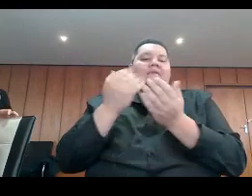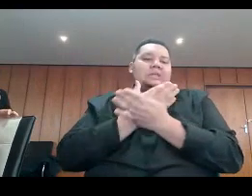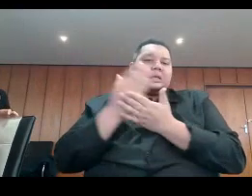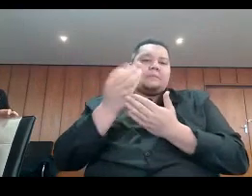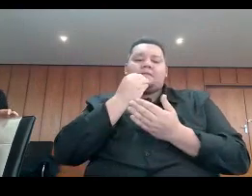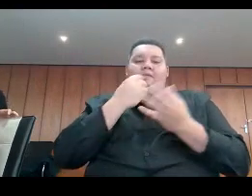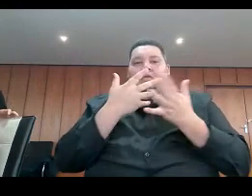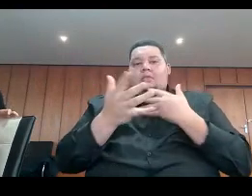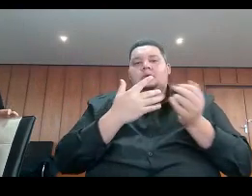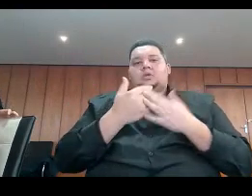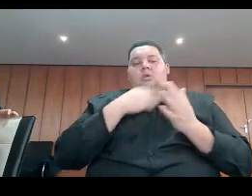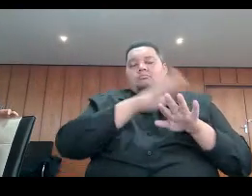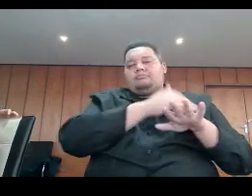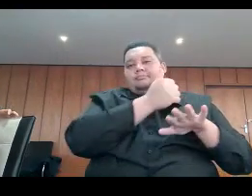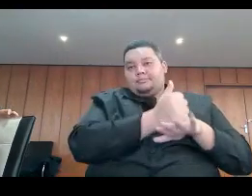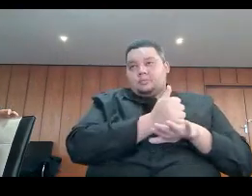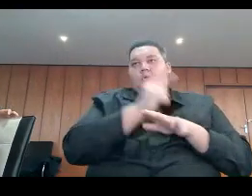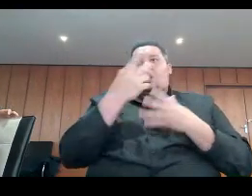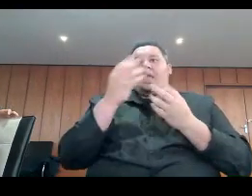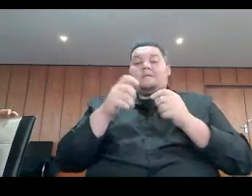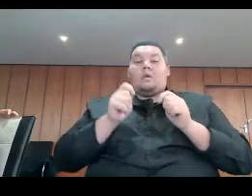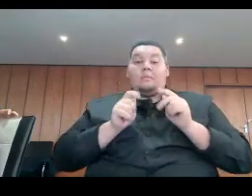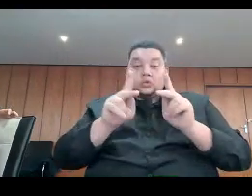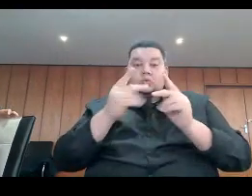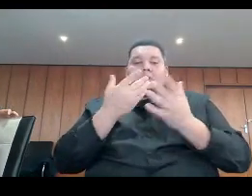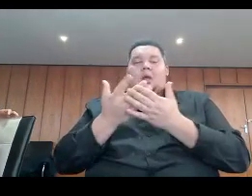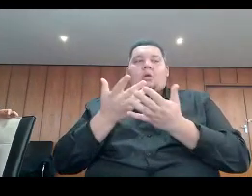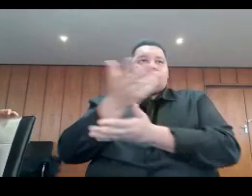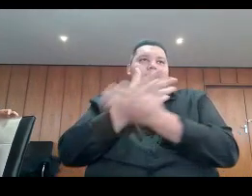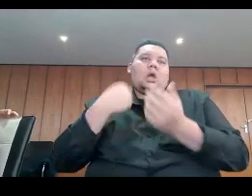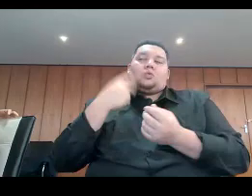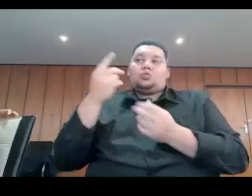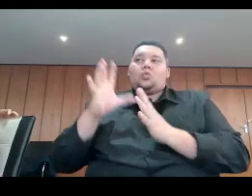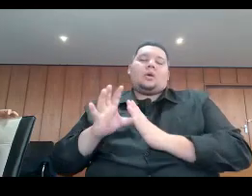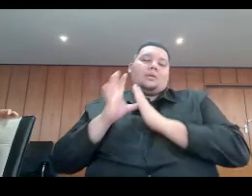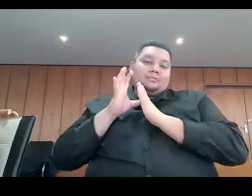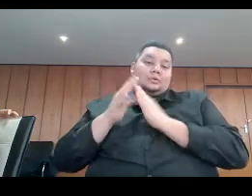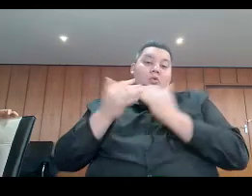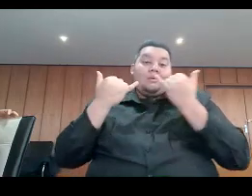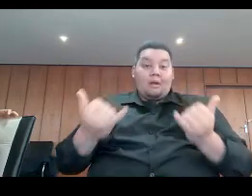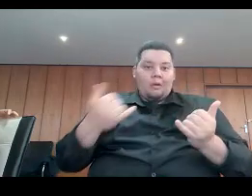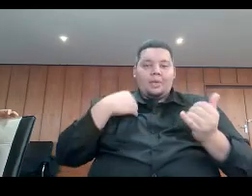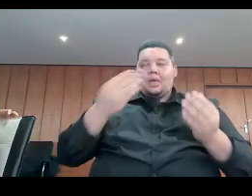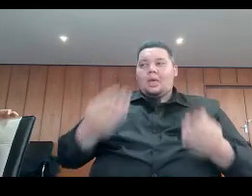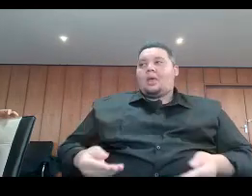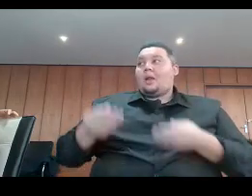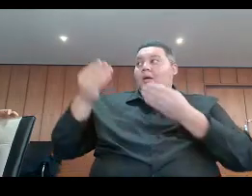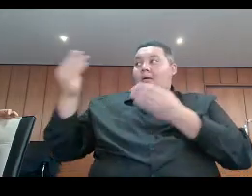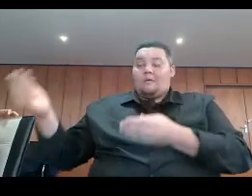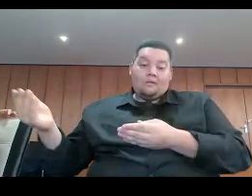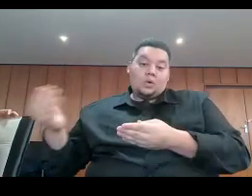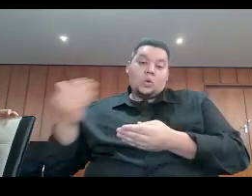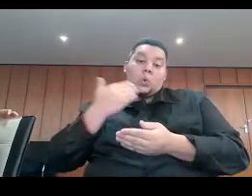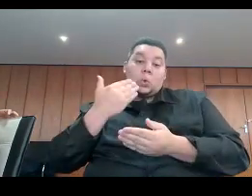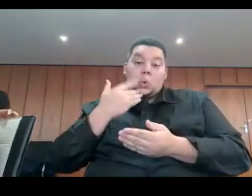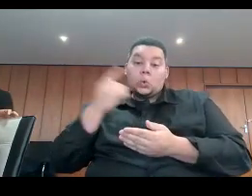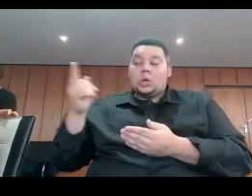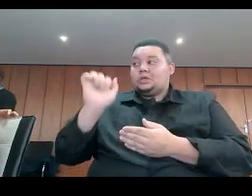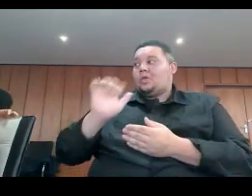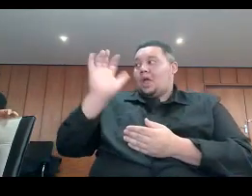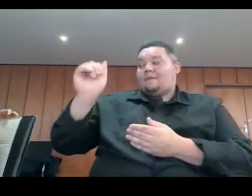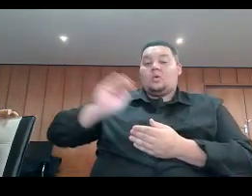refreshments, so you can have the opportunity to speak to our two guest speakers. And with that, I'm going to hand over to the